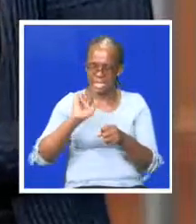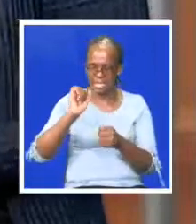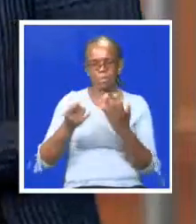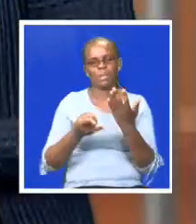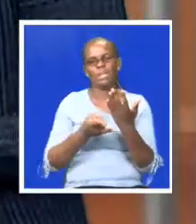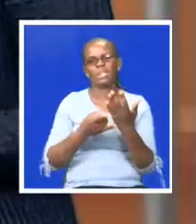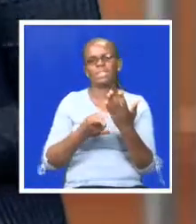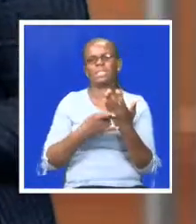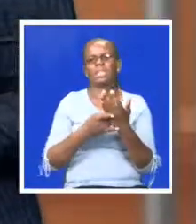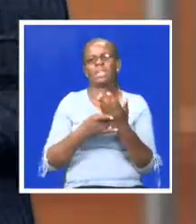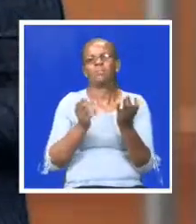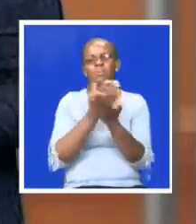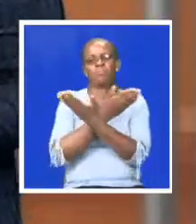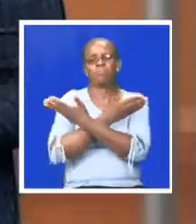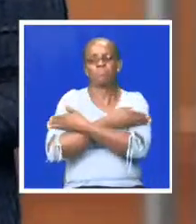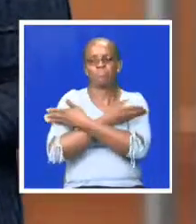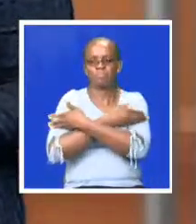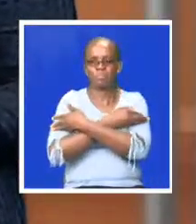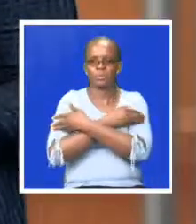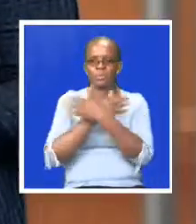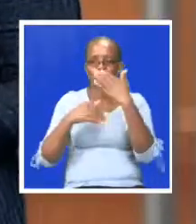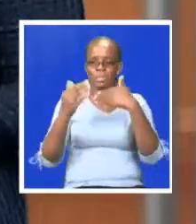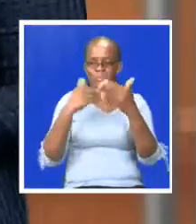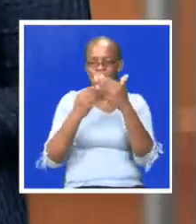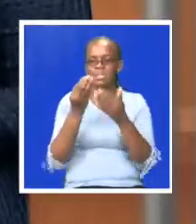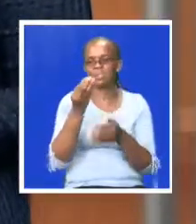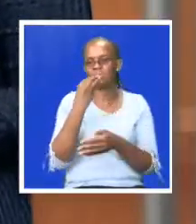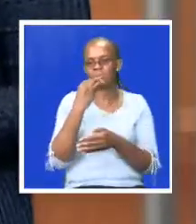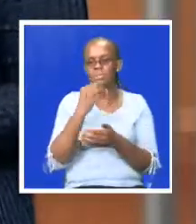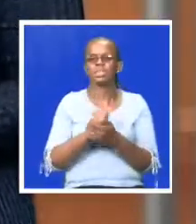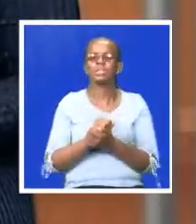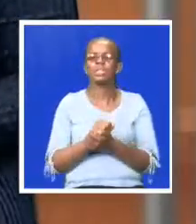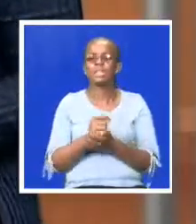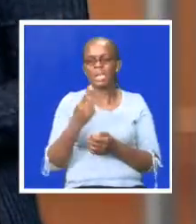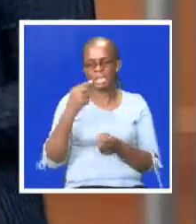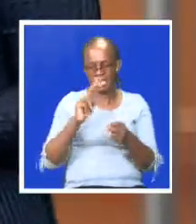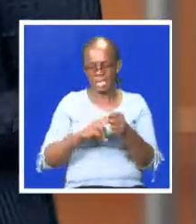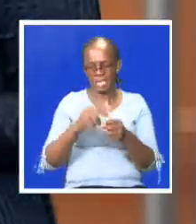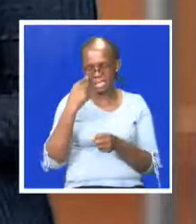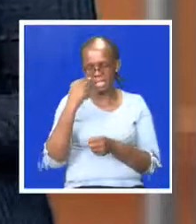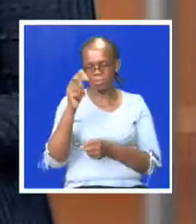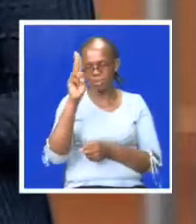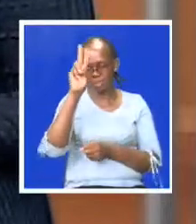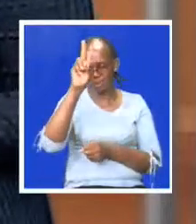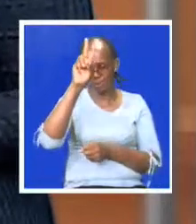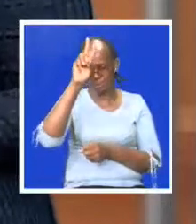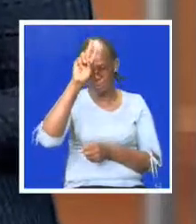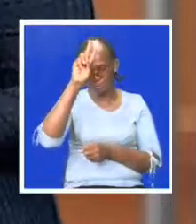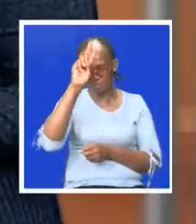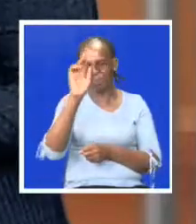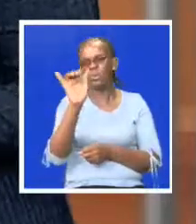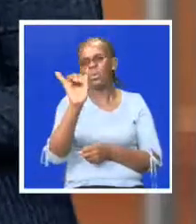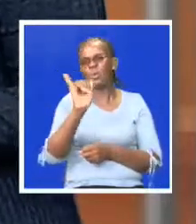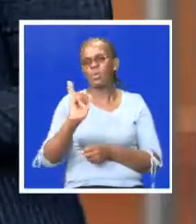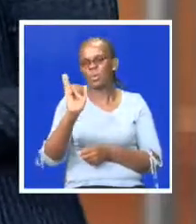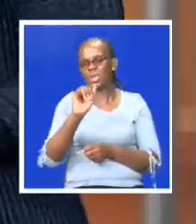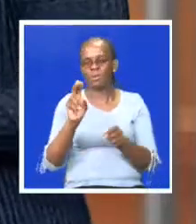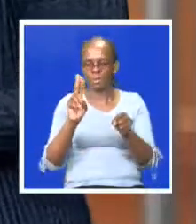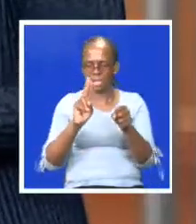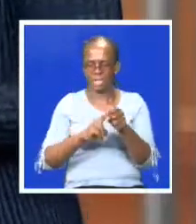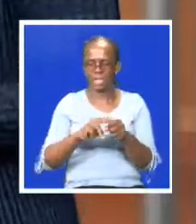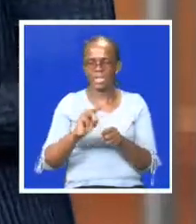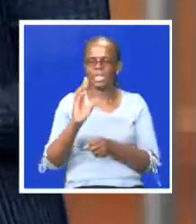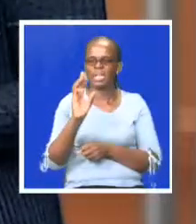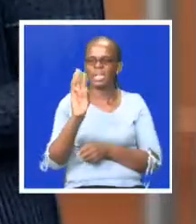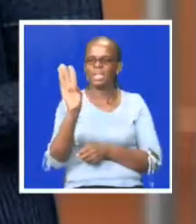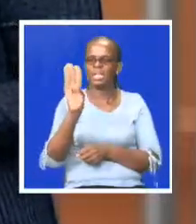2 slices here. And what are they? They are cheese. Yes, this is a yellow cheese and a white cheese. When